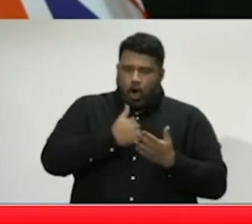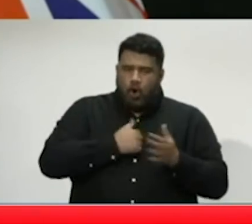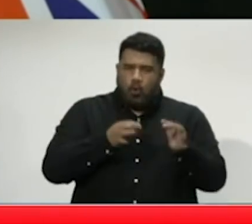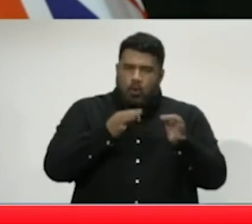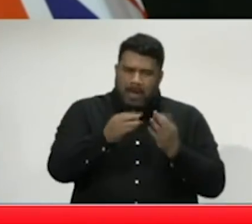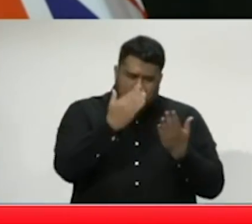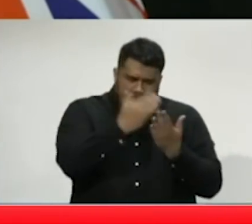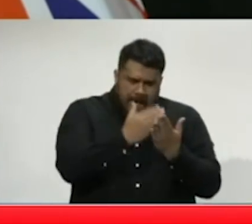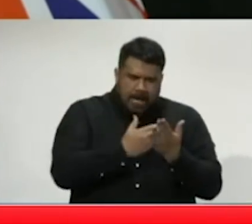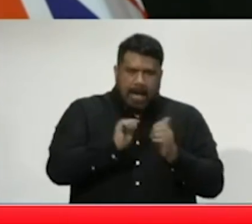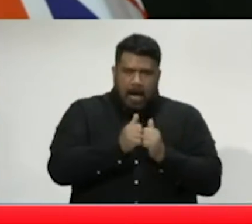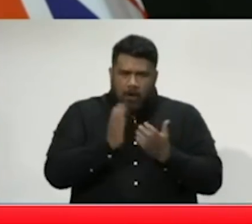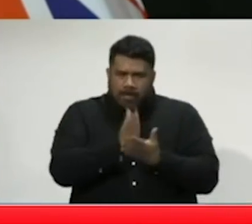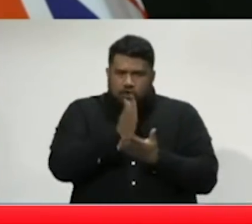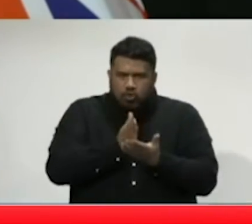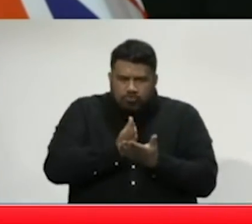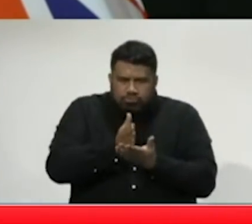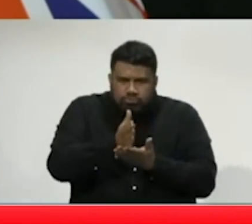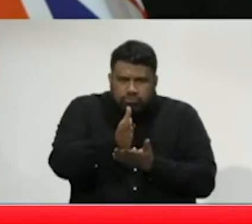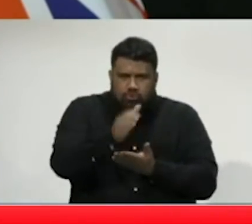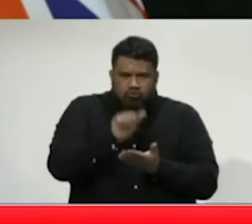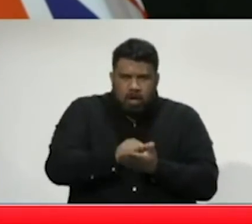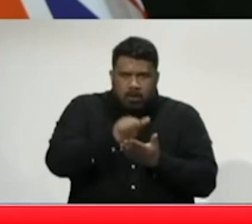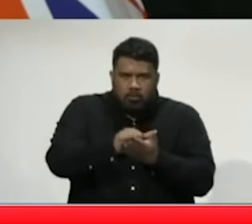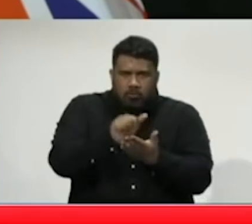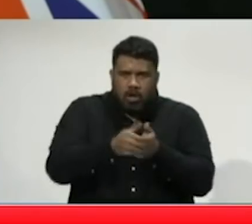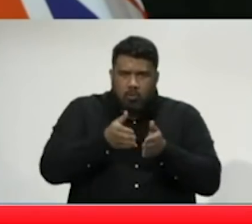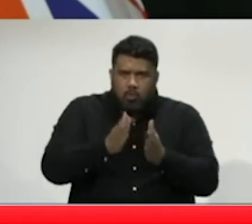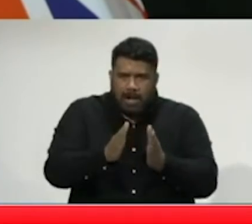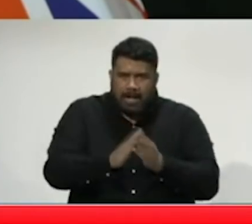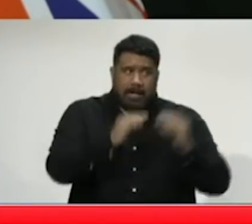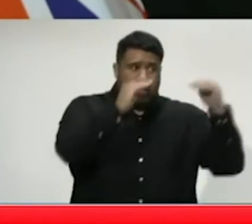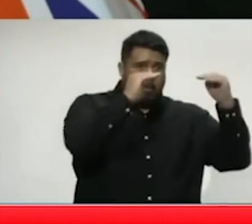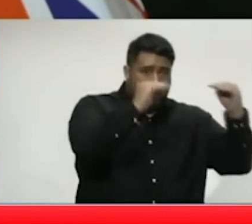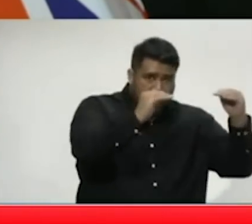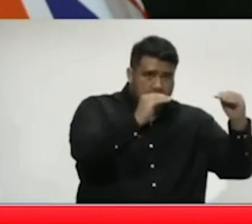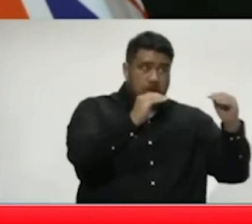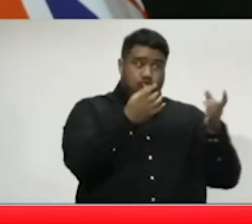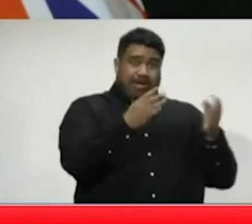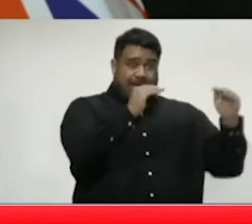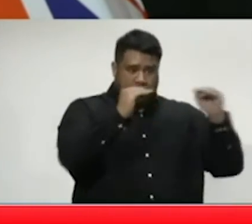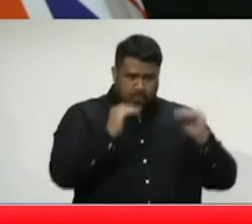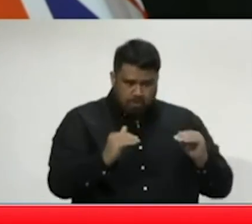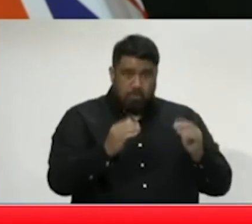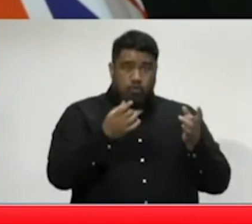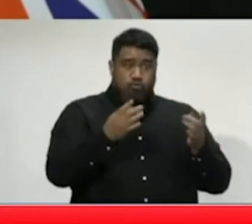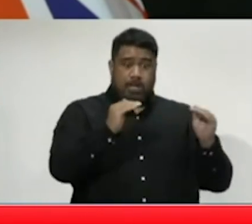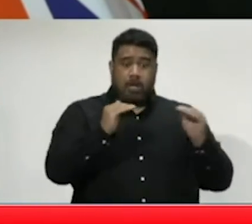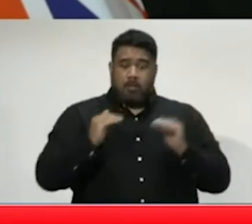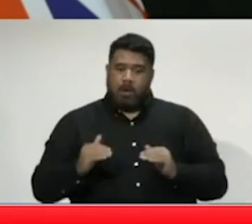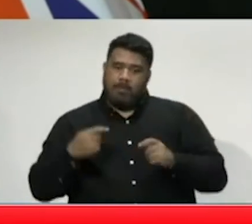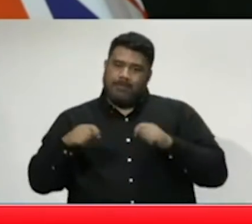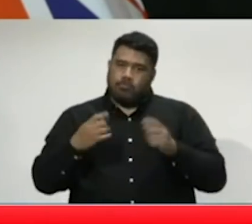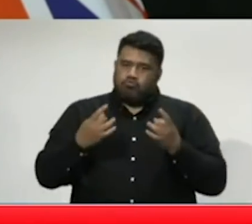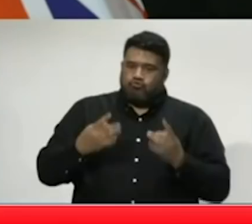We are hopeful this phased de-escalation will continue our success to date, while avoiding the surge in cases other countries have experienced